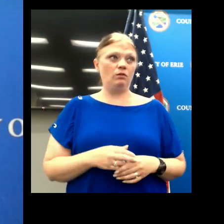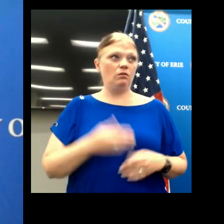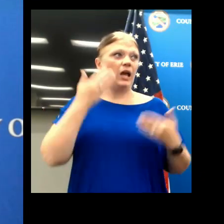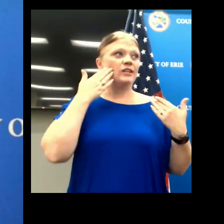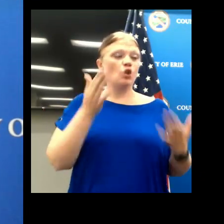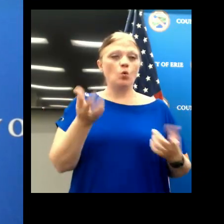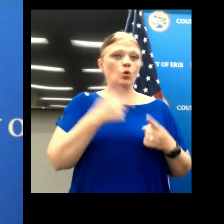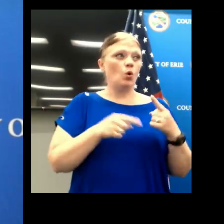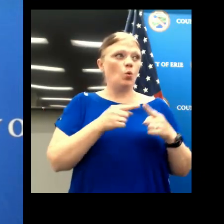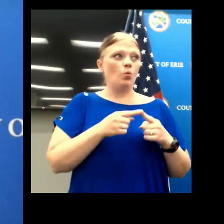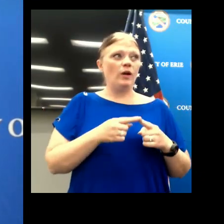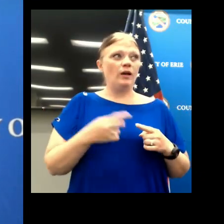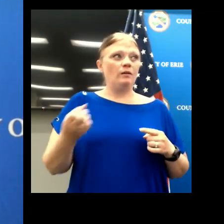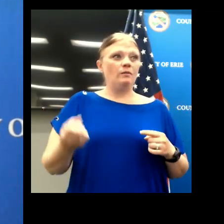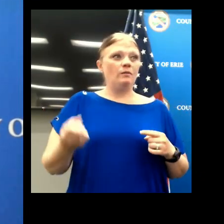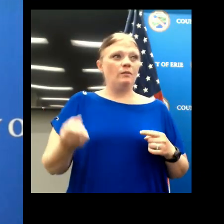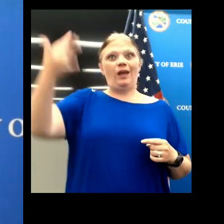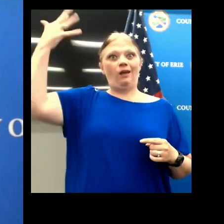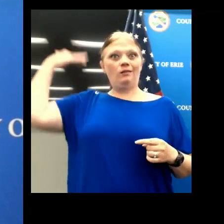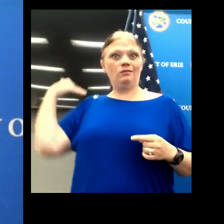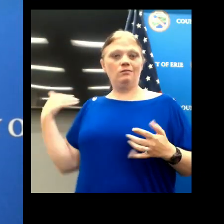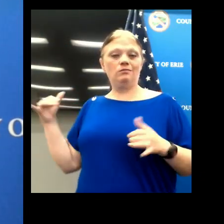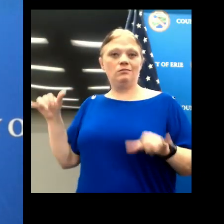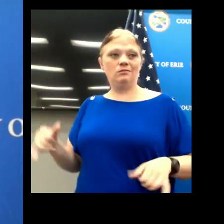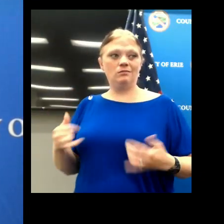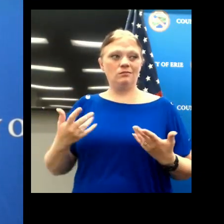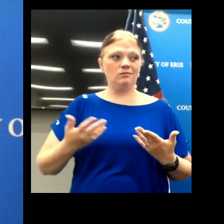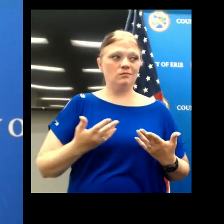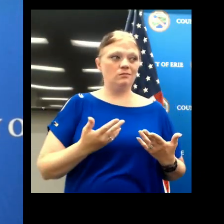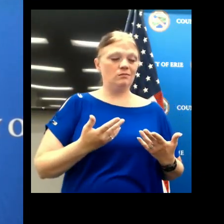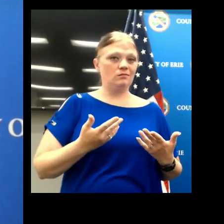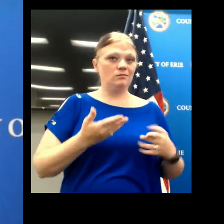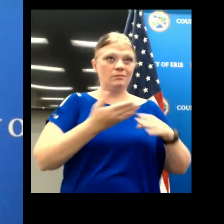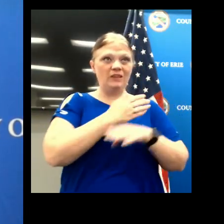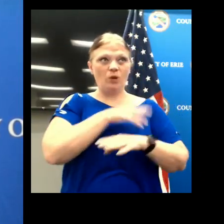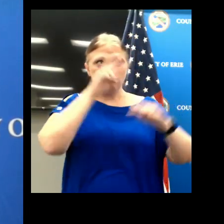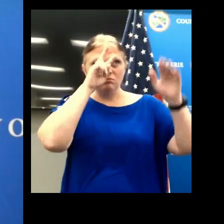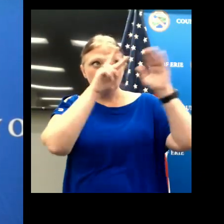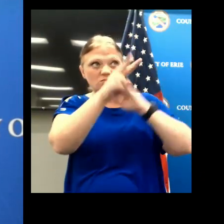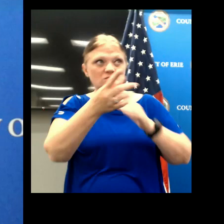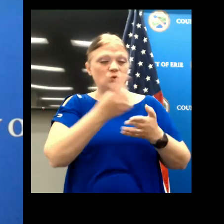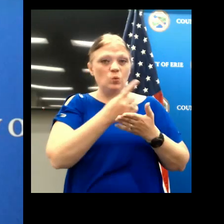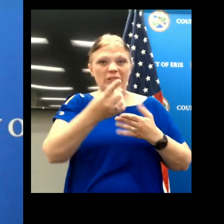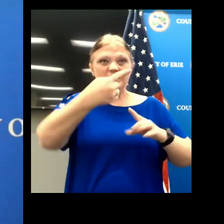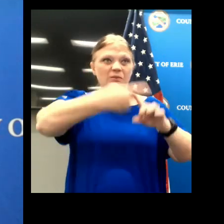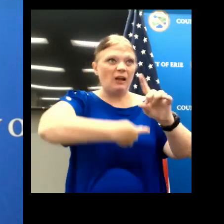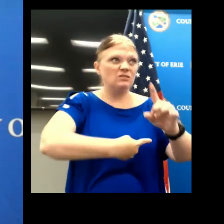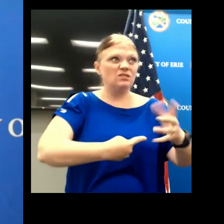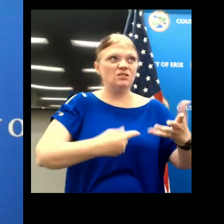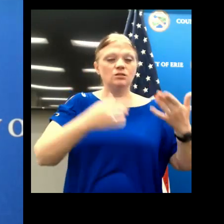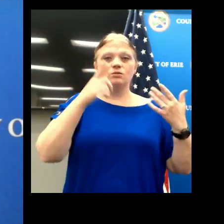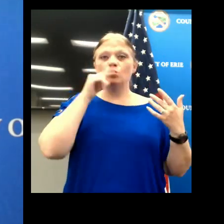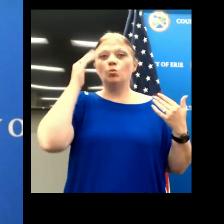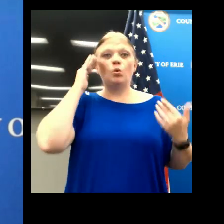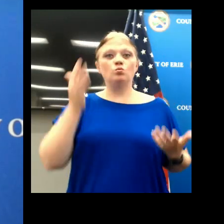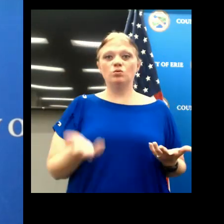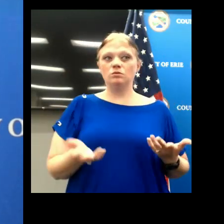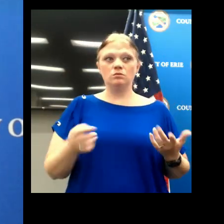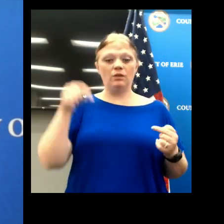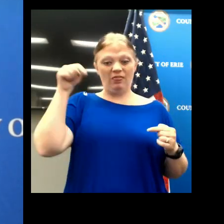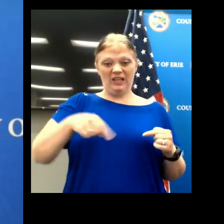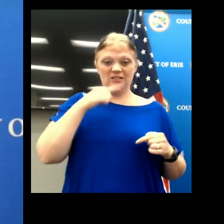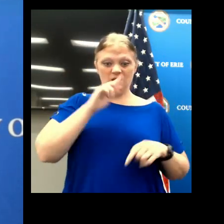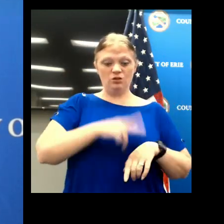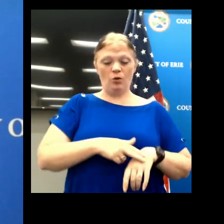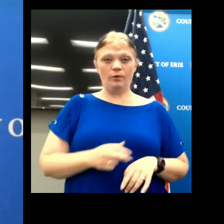when we'll be going back to the past. But for the foreseeable future, which could be weeks, months, who knows, this is the